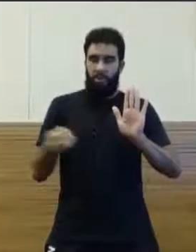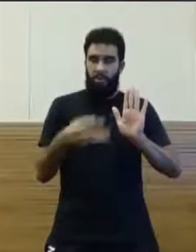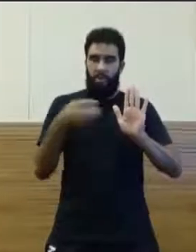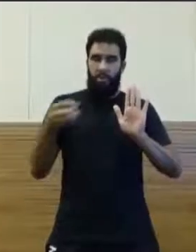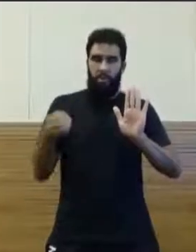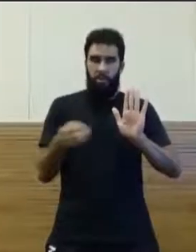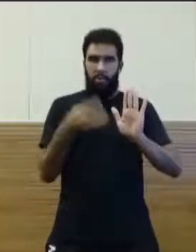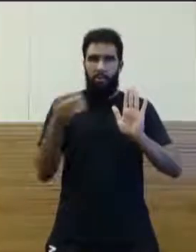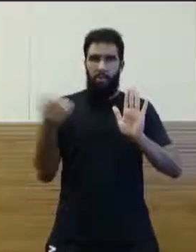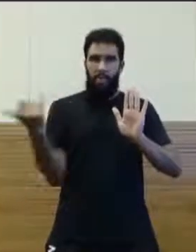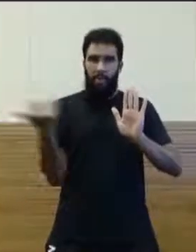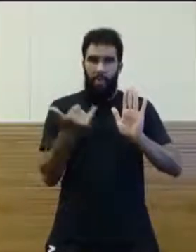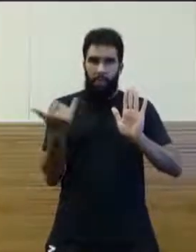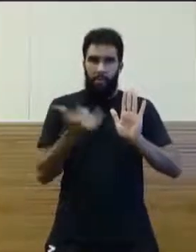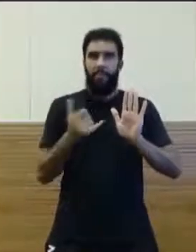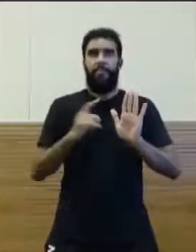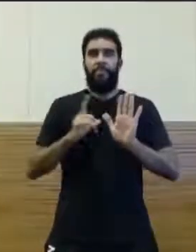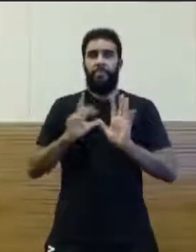that